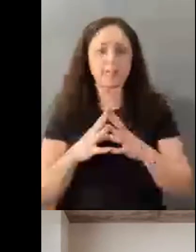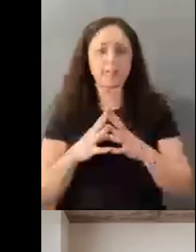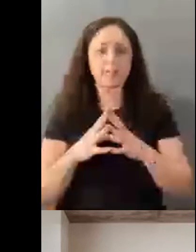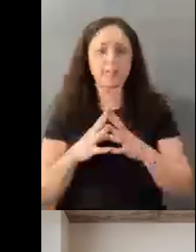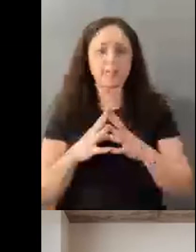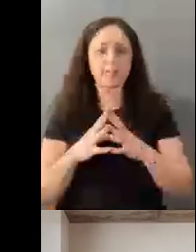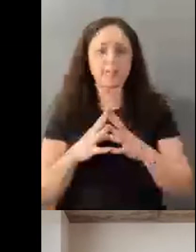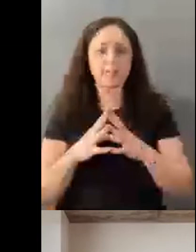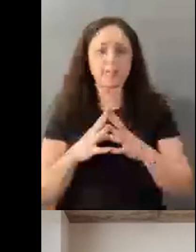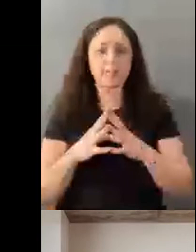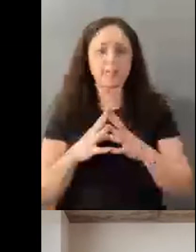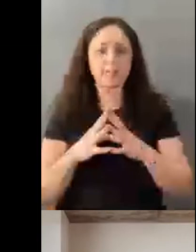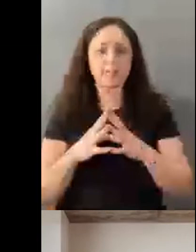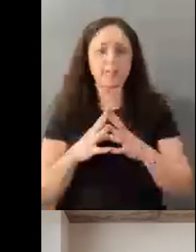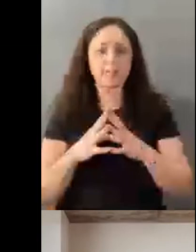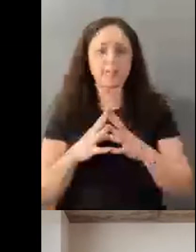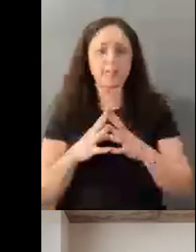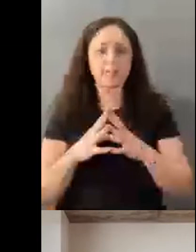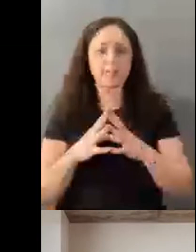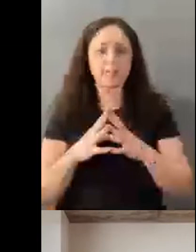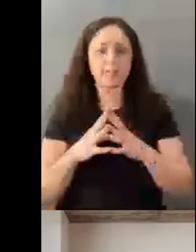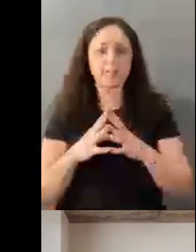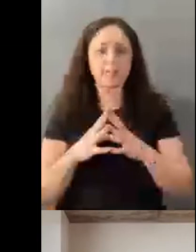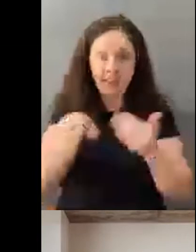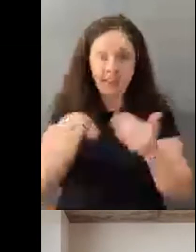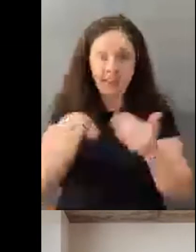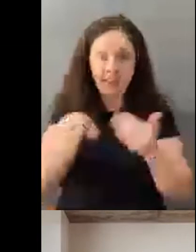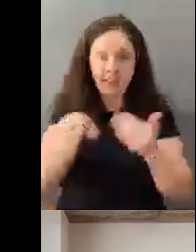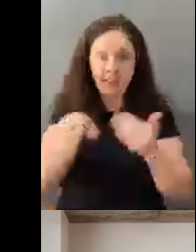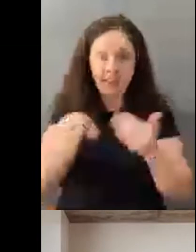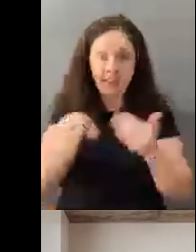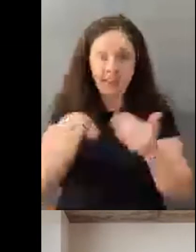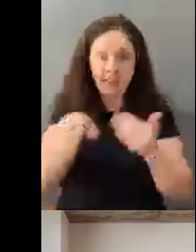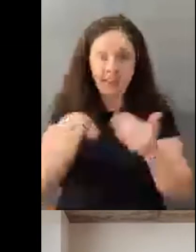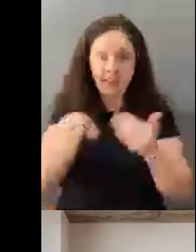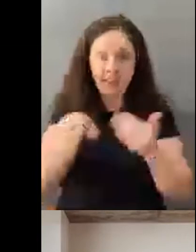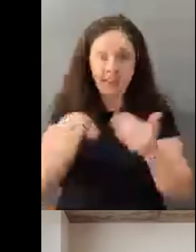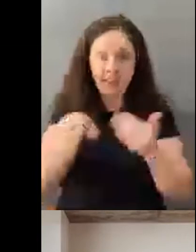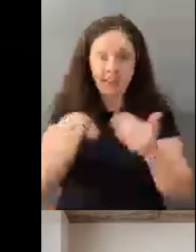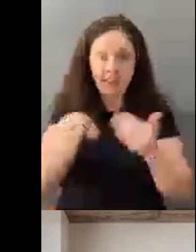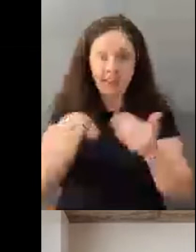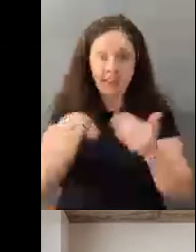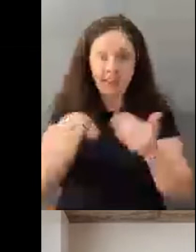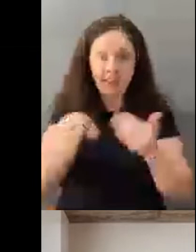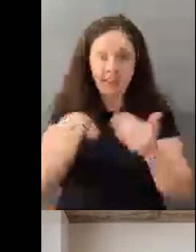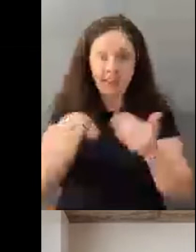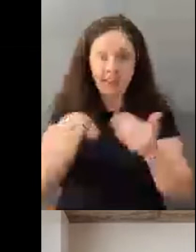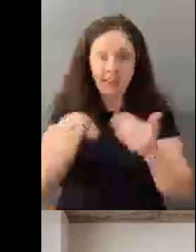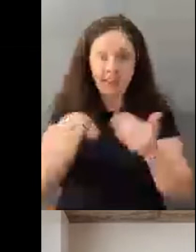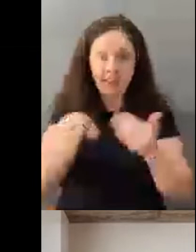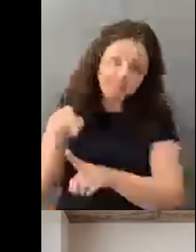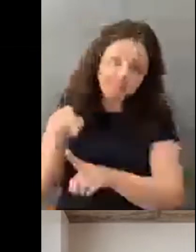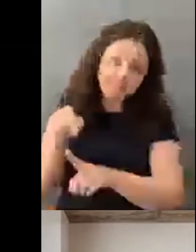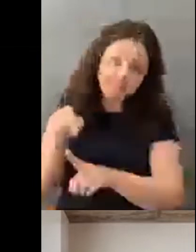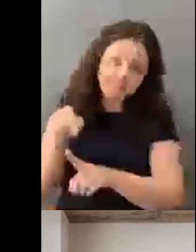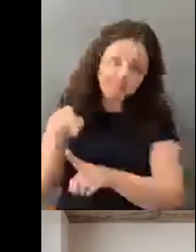say, why are we collecting all of these indirect services? And it really comes to the crux of